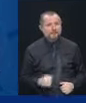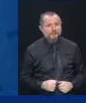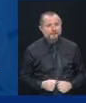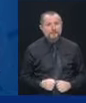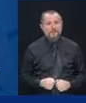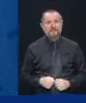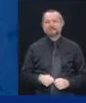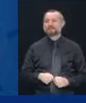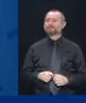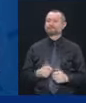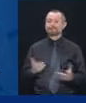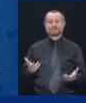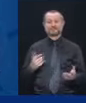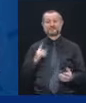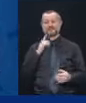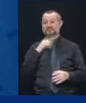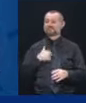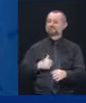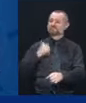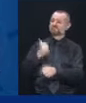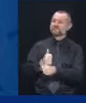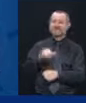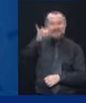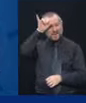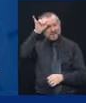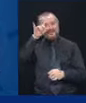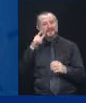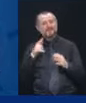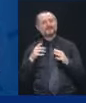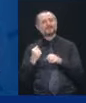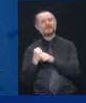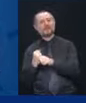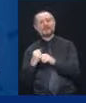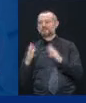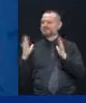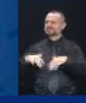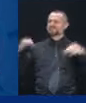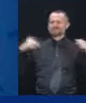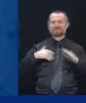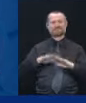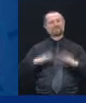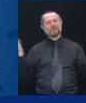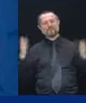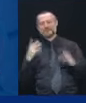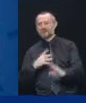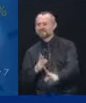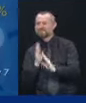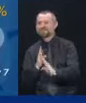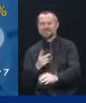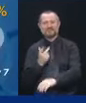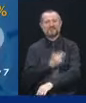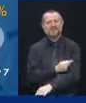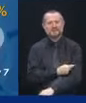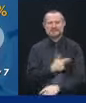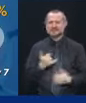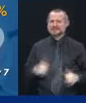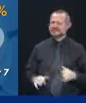opened the Yankee Stadium mass vaccination site, but the Bronx is still a